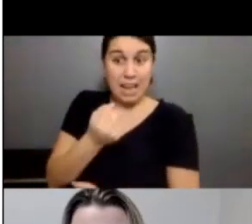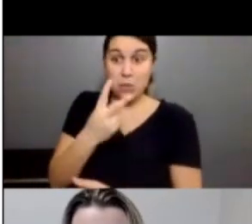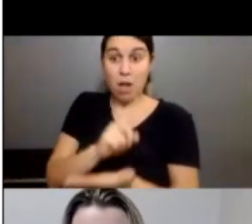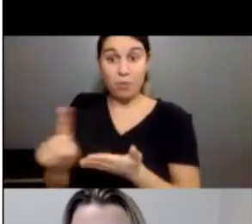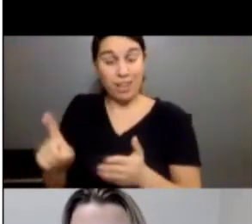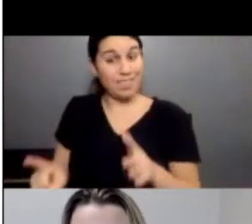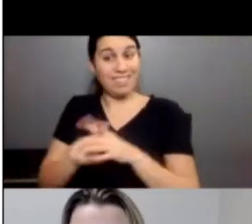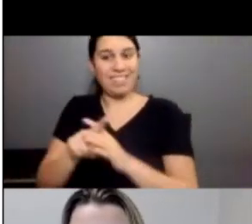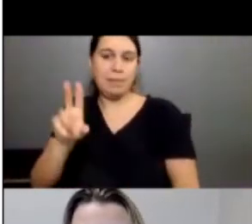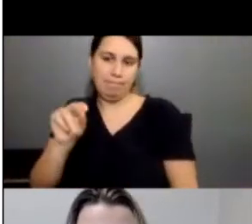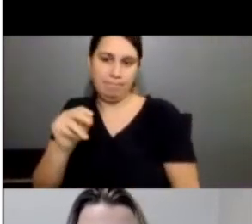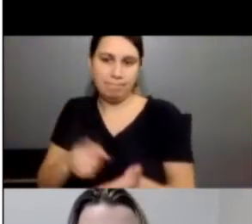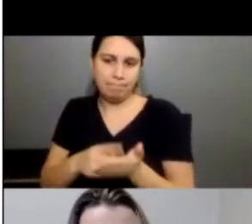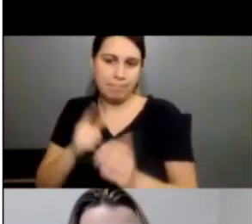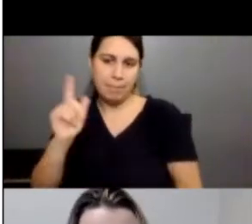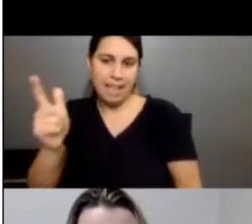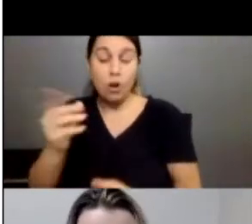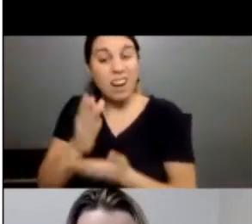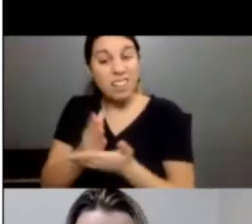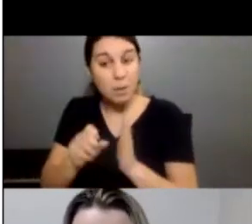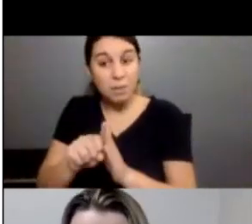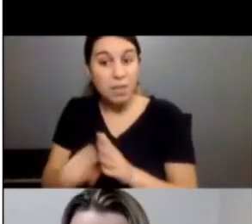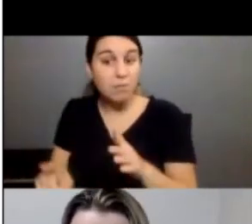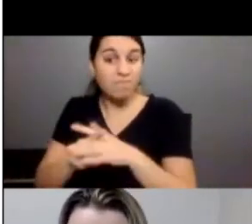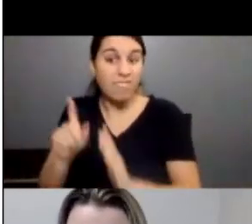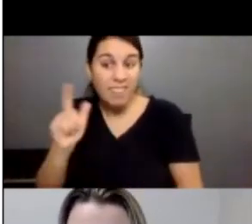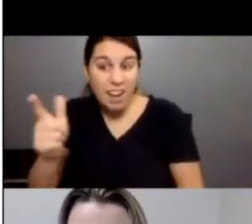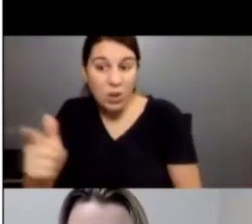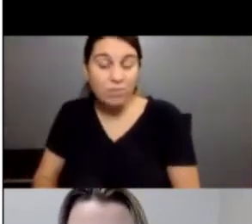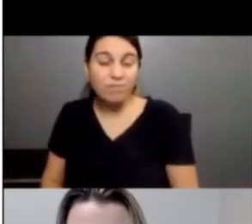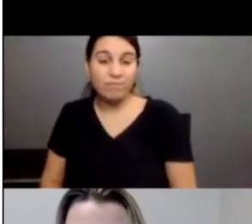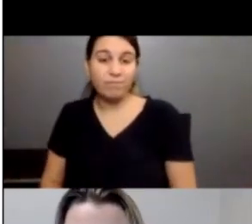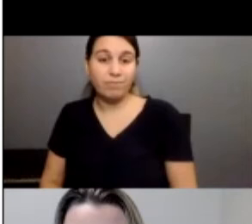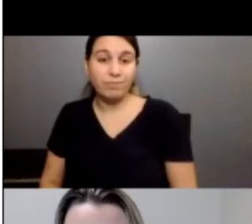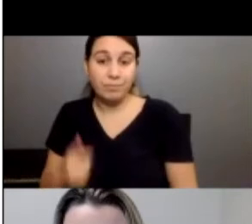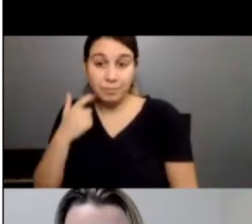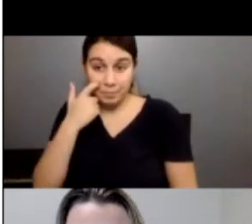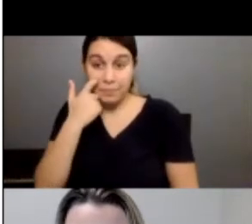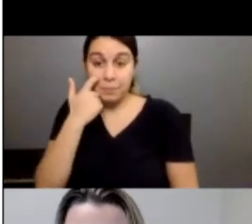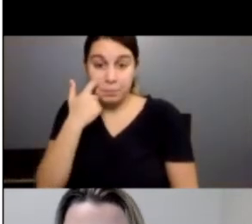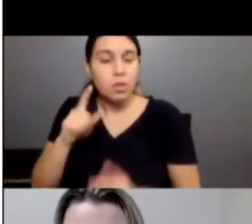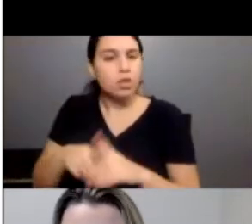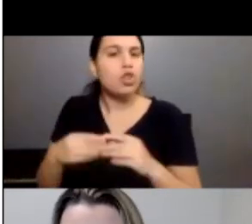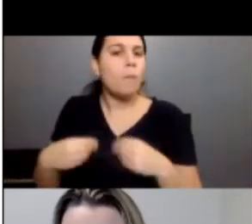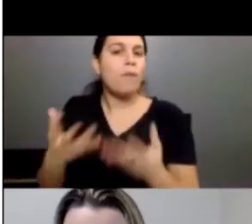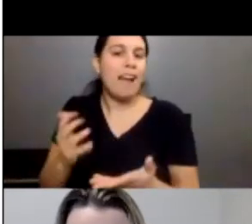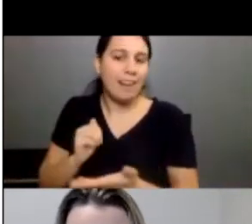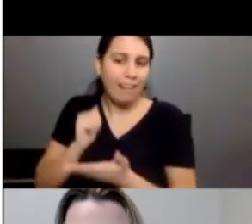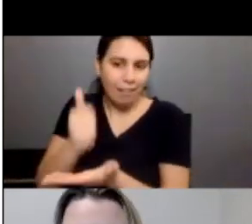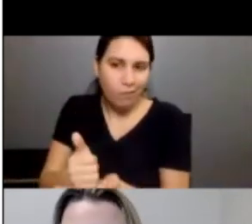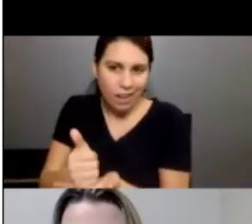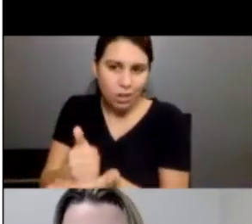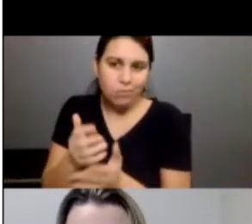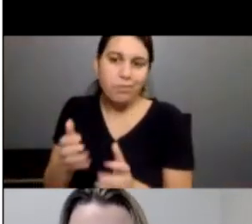might identify depression, anxiety symptoms later on during their pregnancy. We are able to begin providing interventions